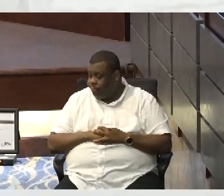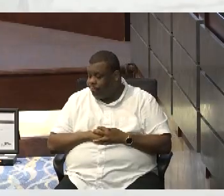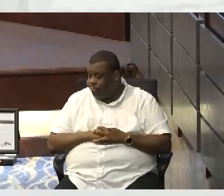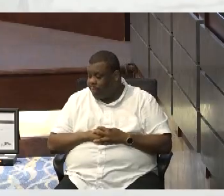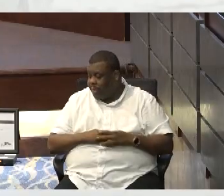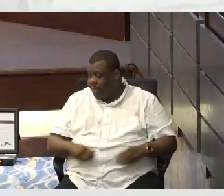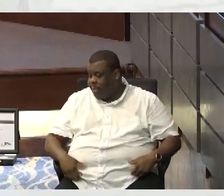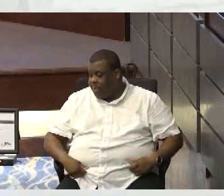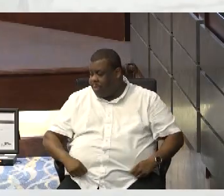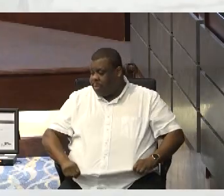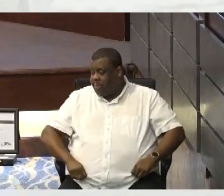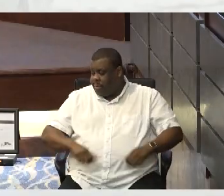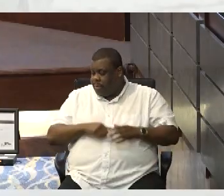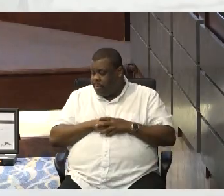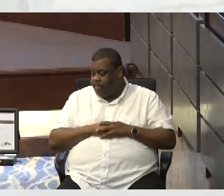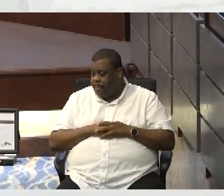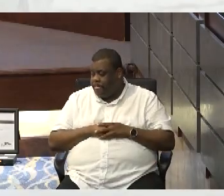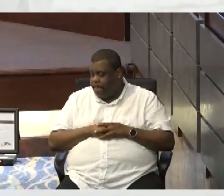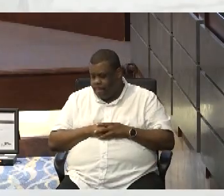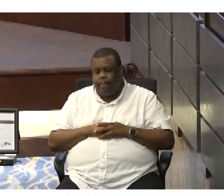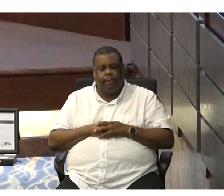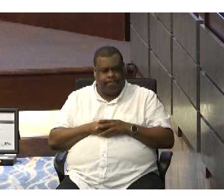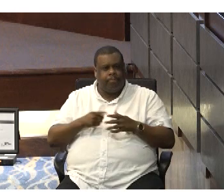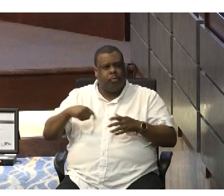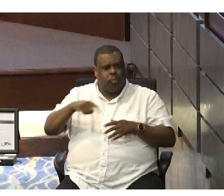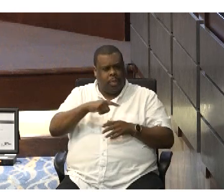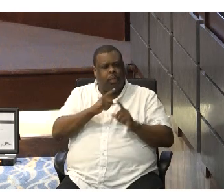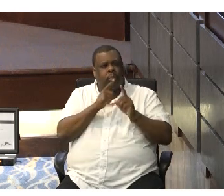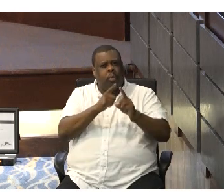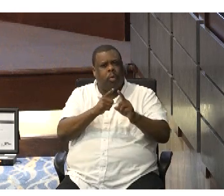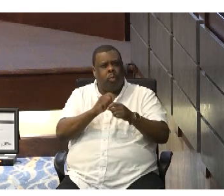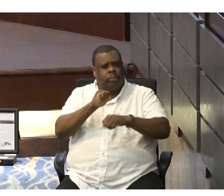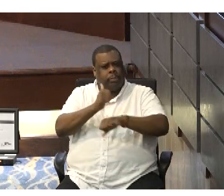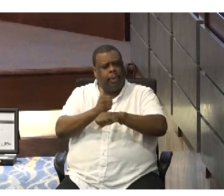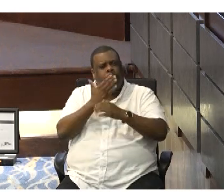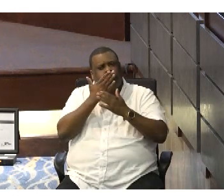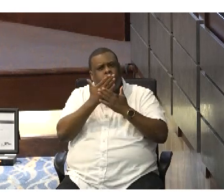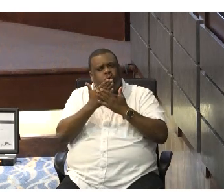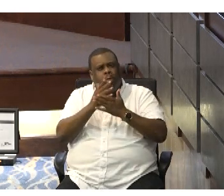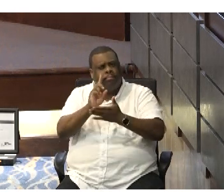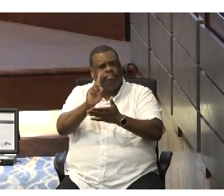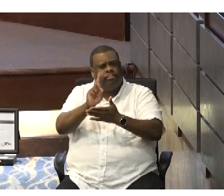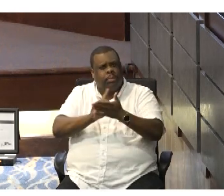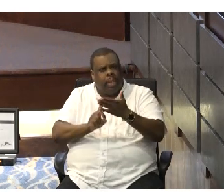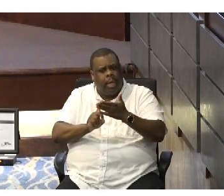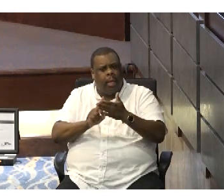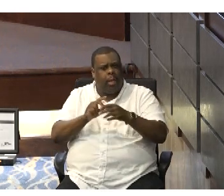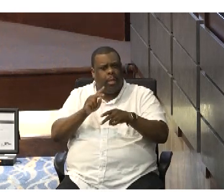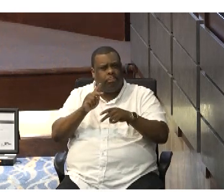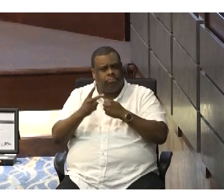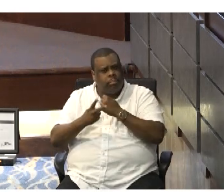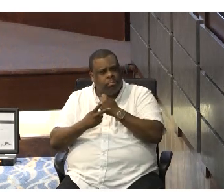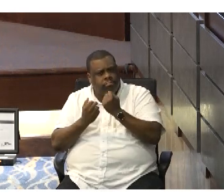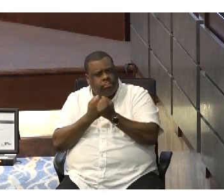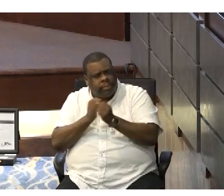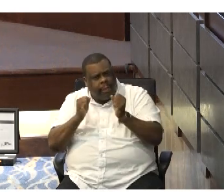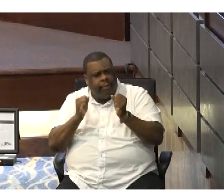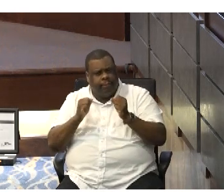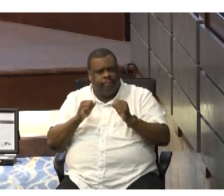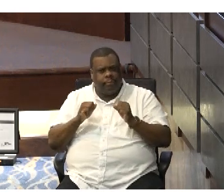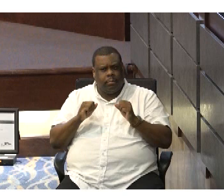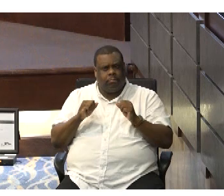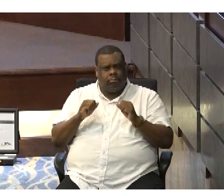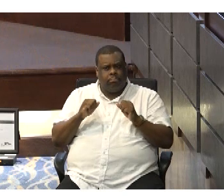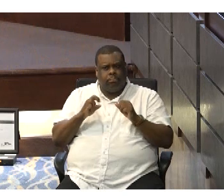That's why we want to institute a design criteria to protect lives and property, to protect the quality of